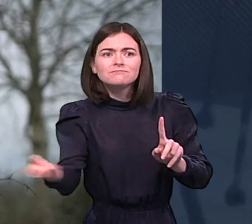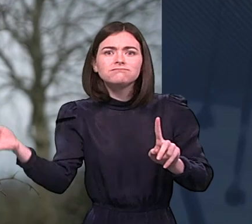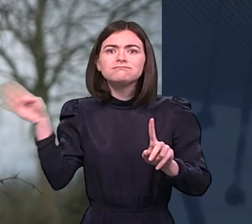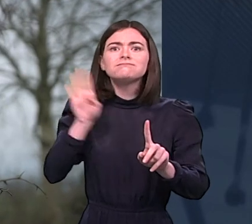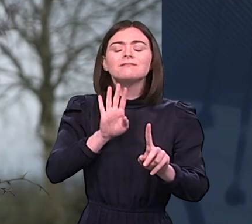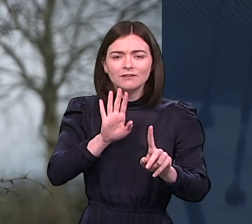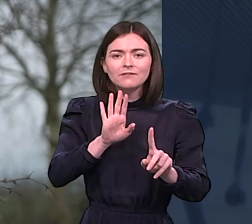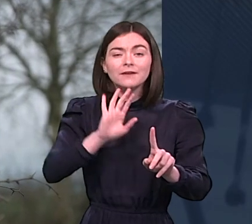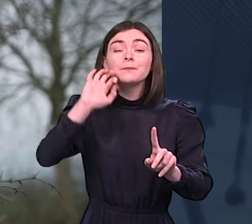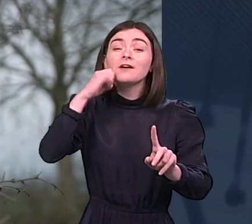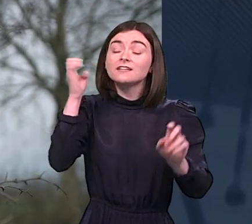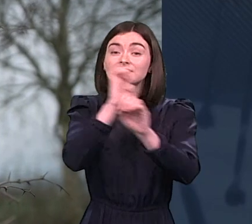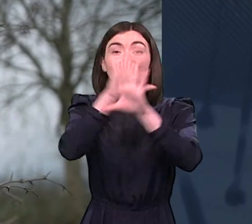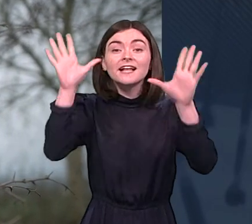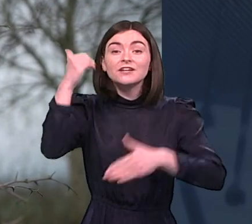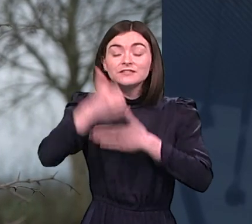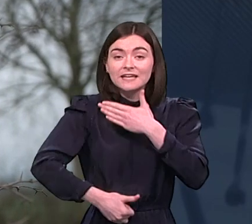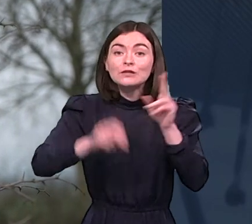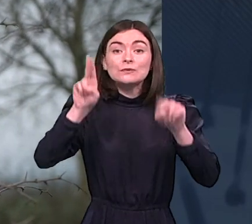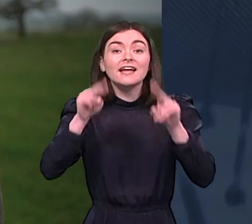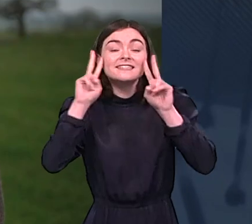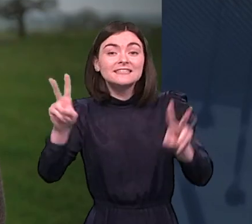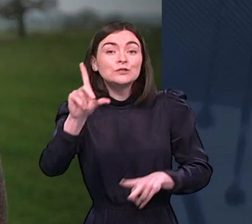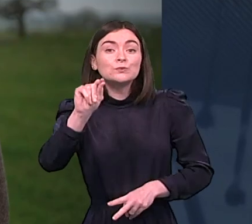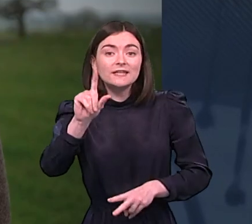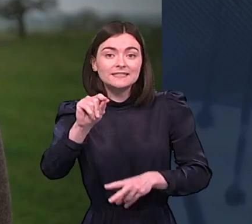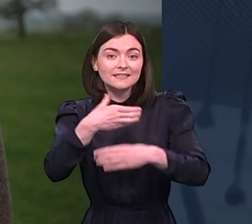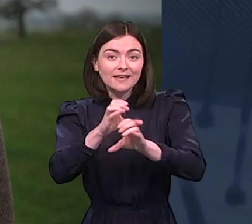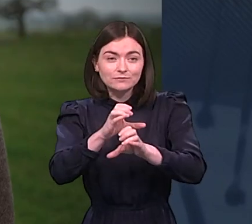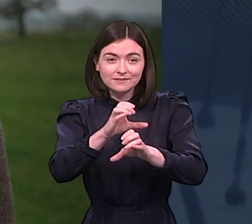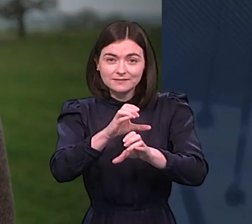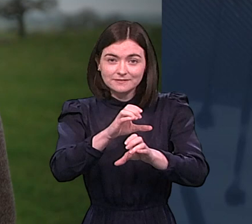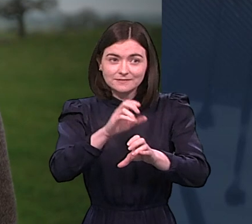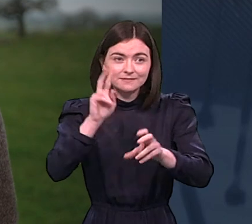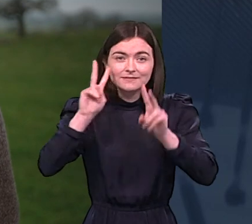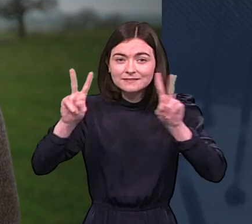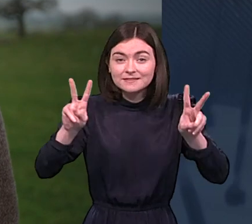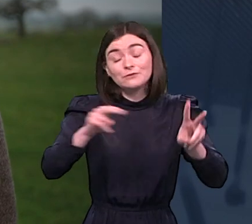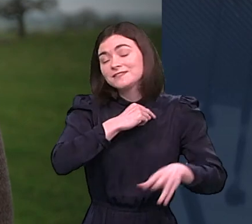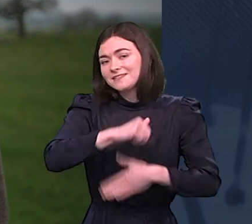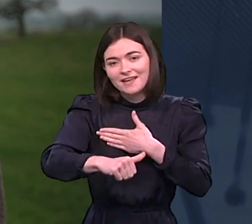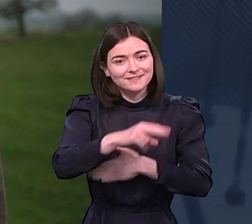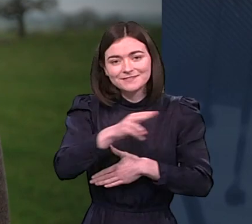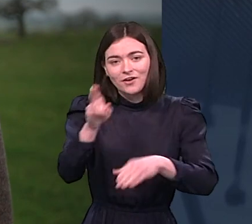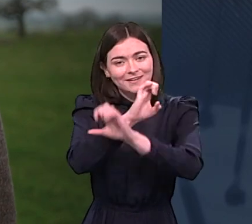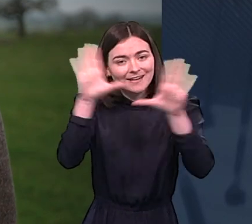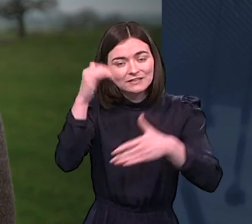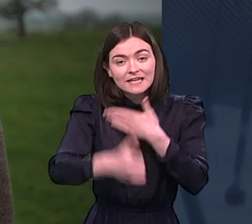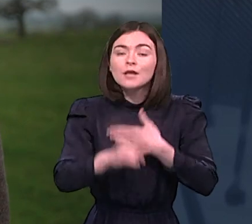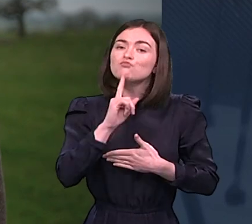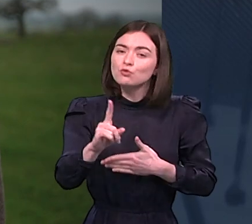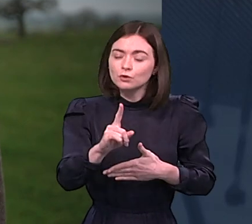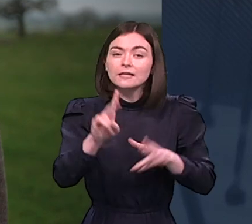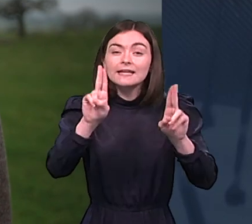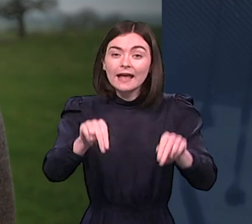on a clear day, 20 counties are visible from this very spot. And today's not a clear day, but still, I can